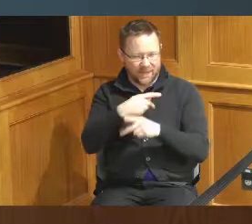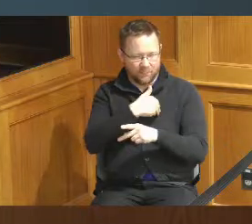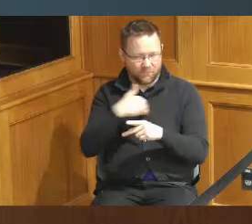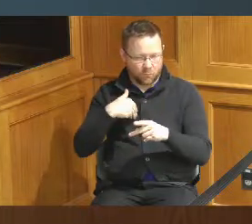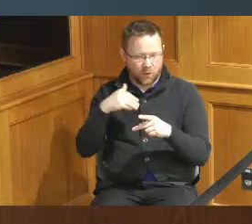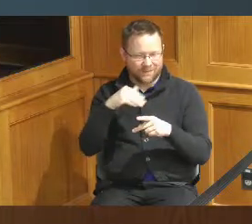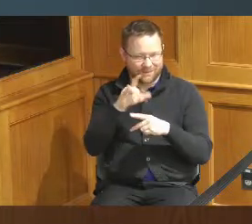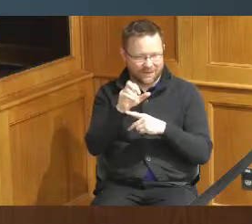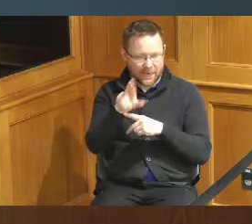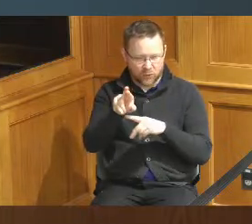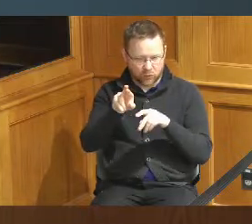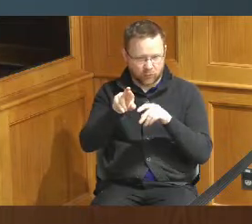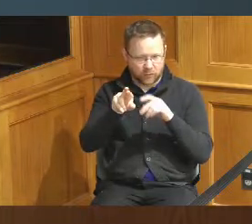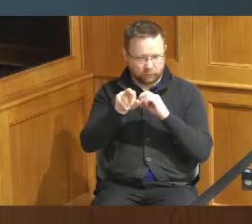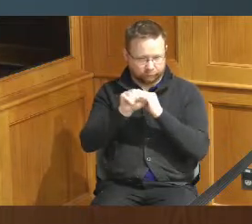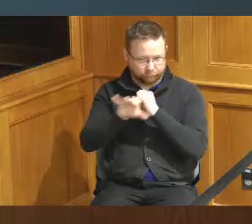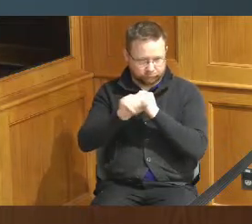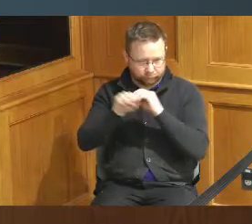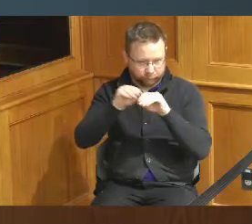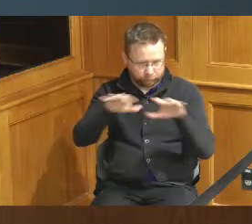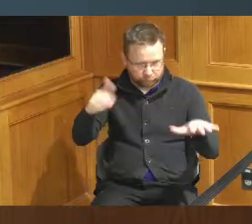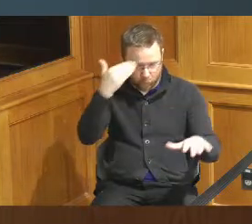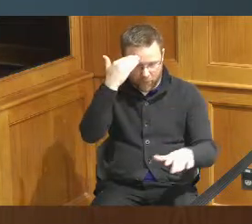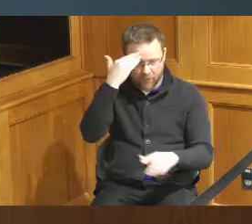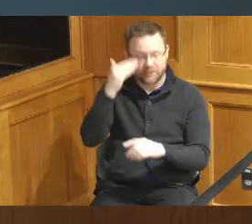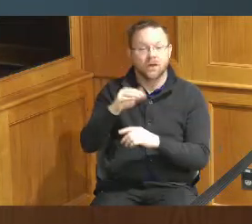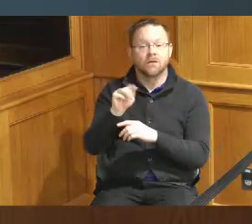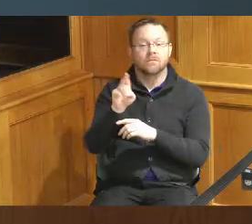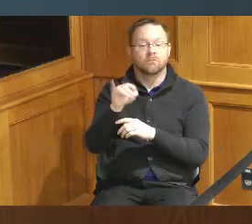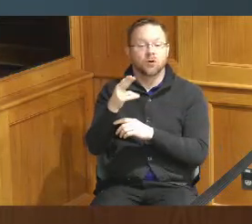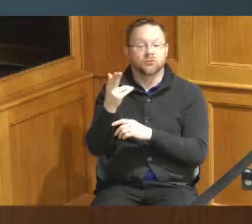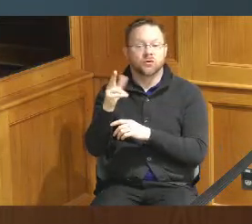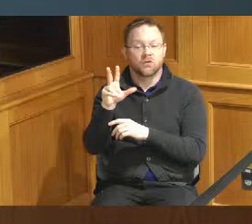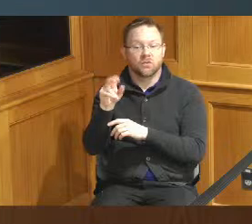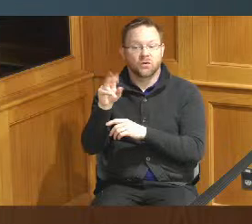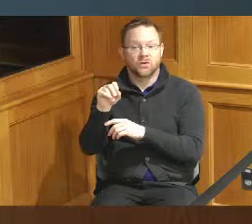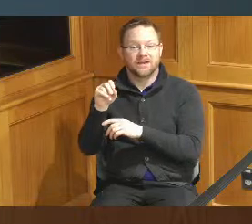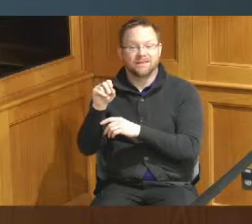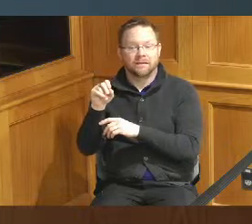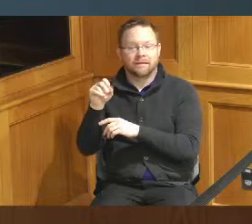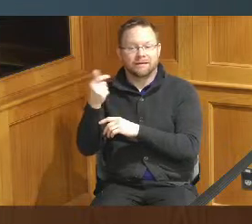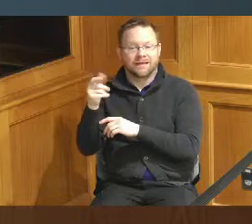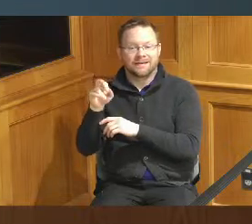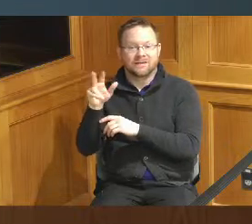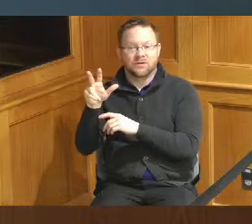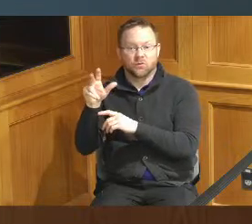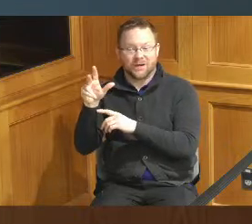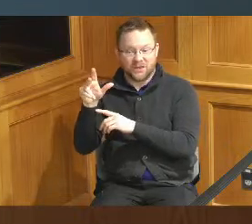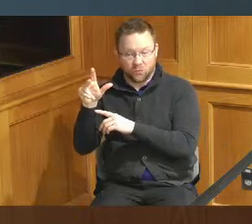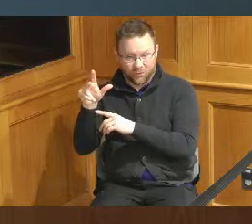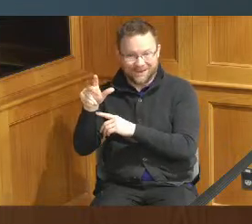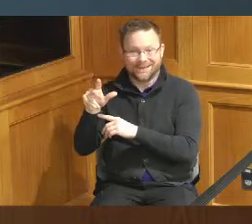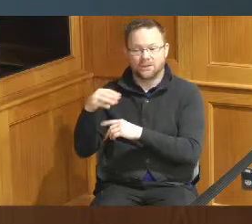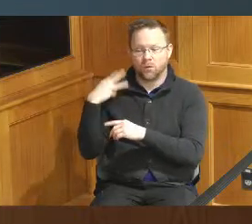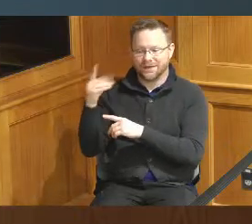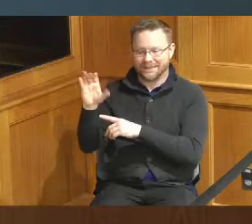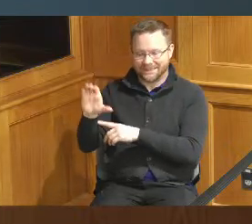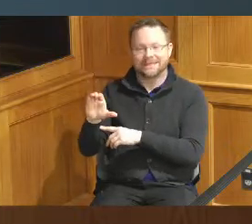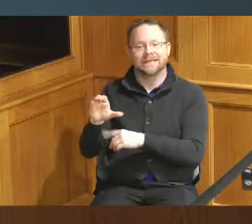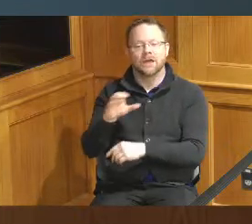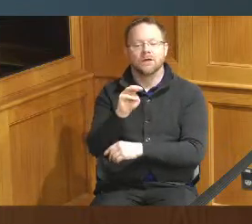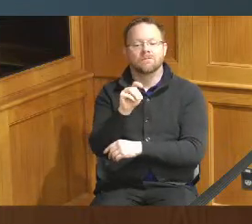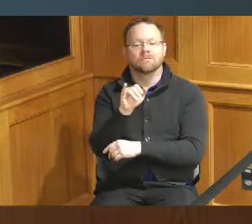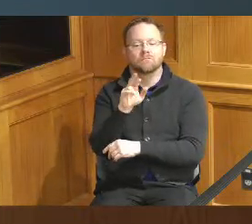was incorporated on March 30th, 1923 in Washington, D.C. by sorority members Myrtle